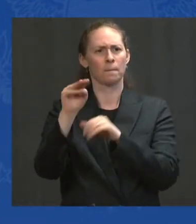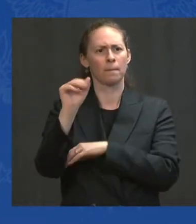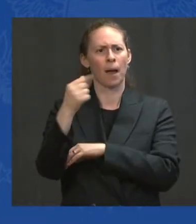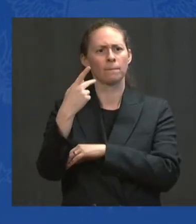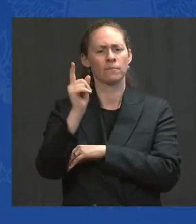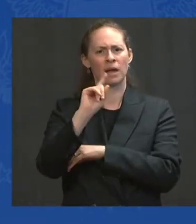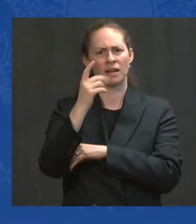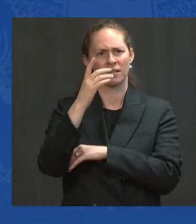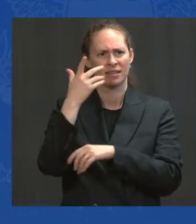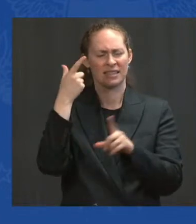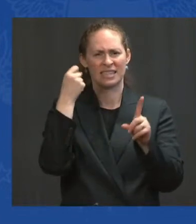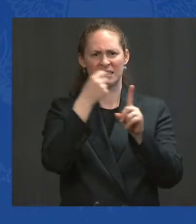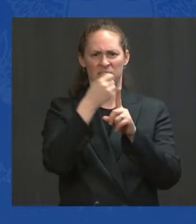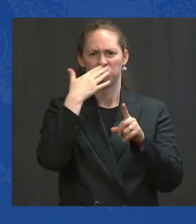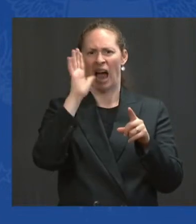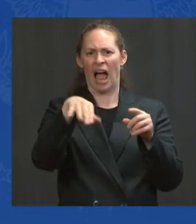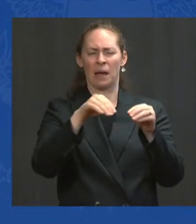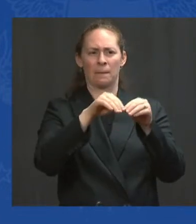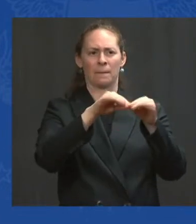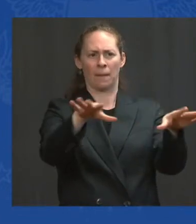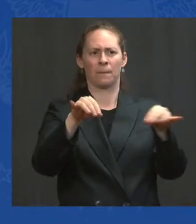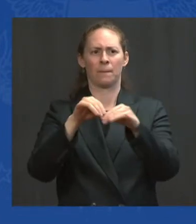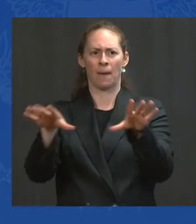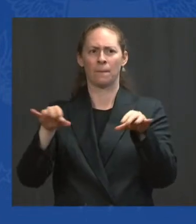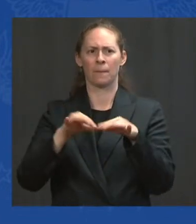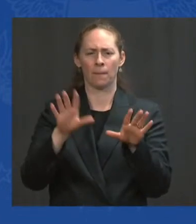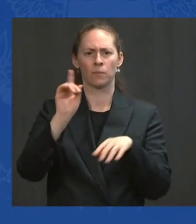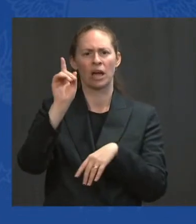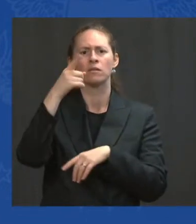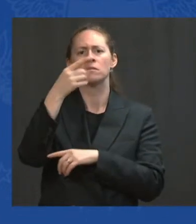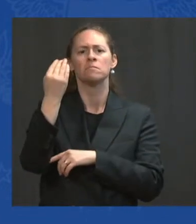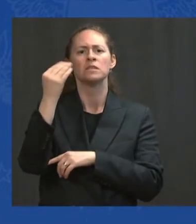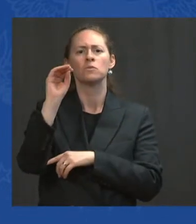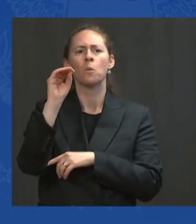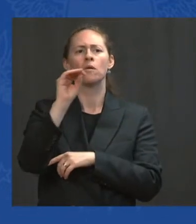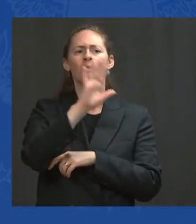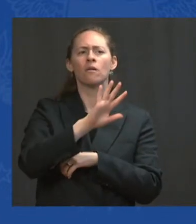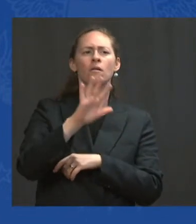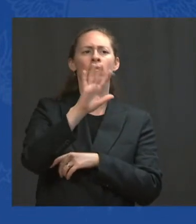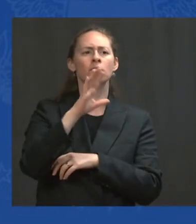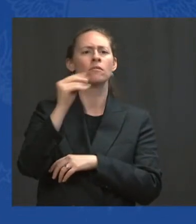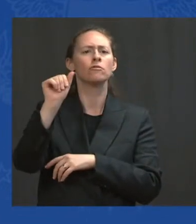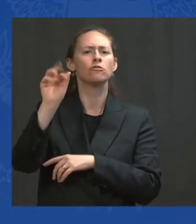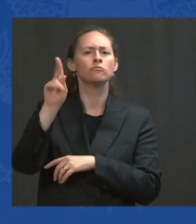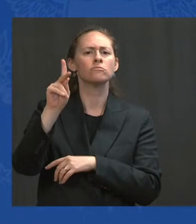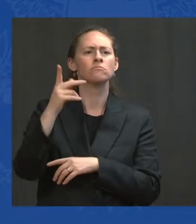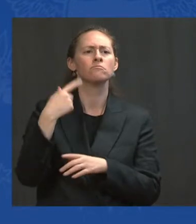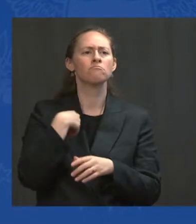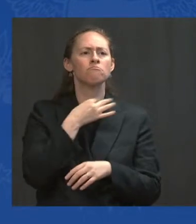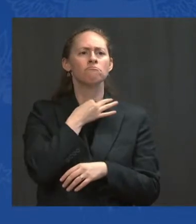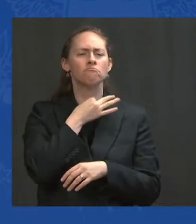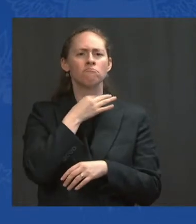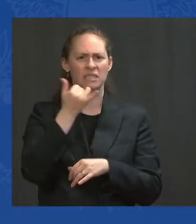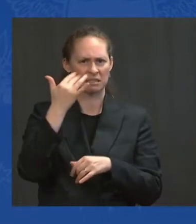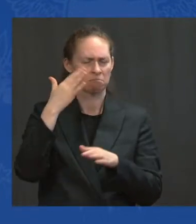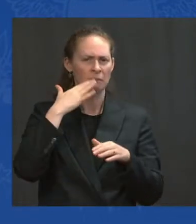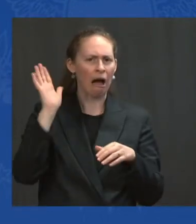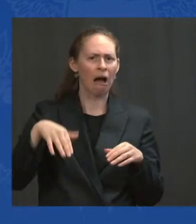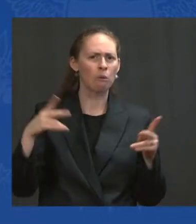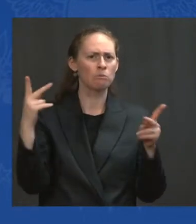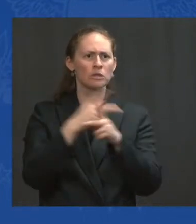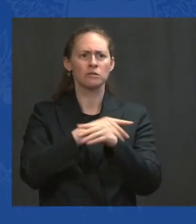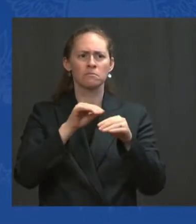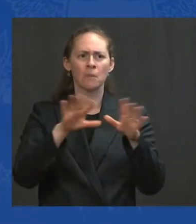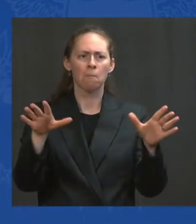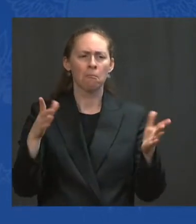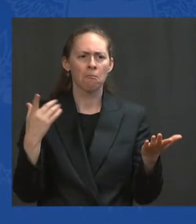of western Missouri and northern Arkansas. Do you have any sense of what has been driving this? And broadly,